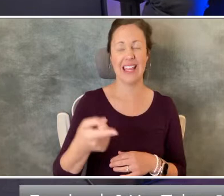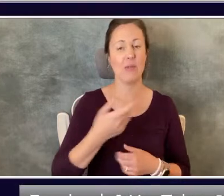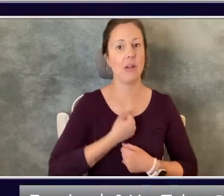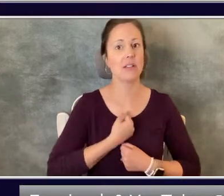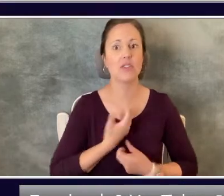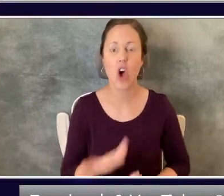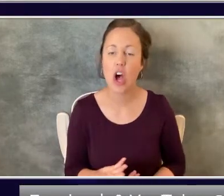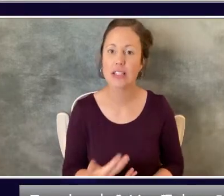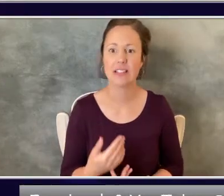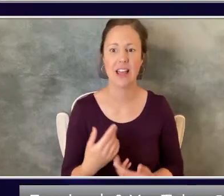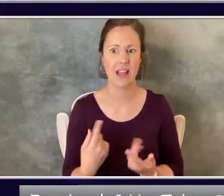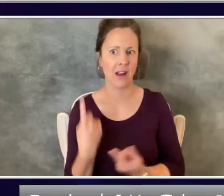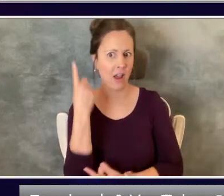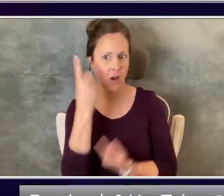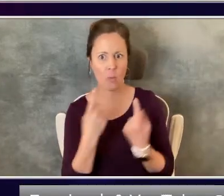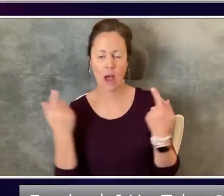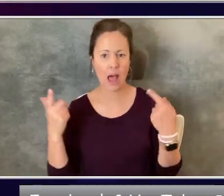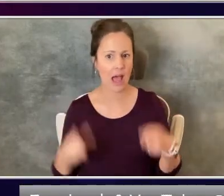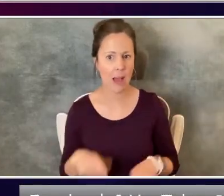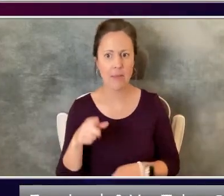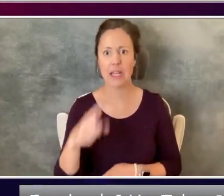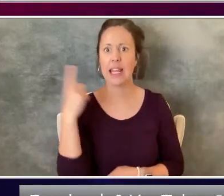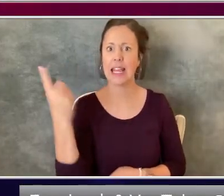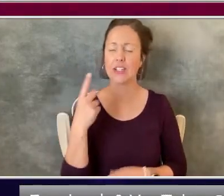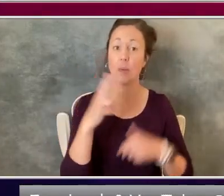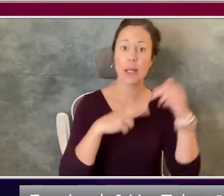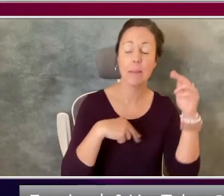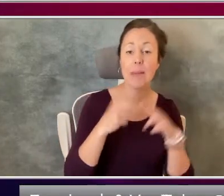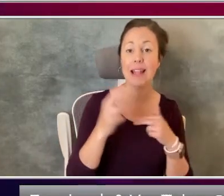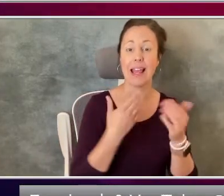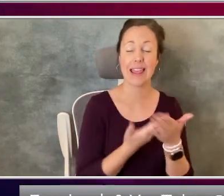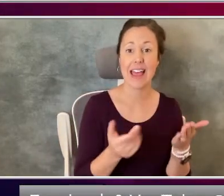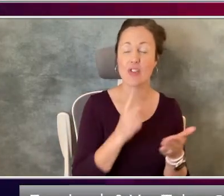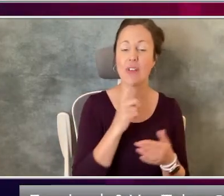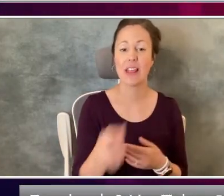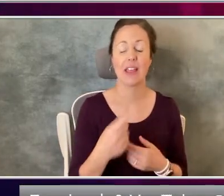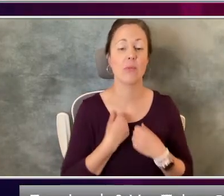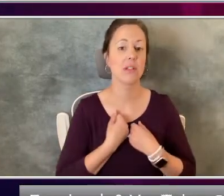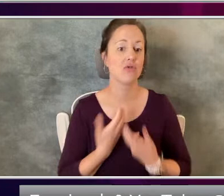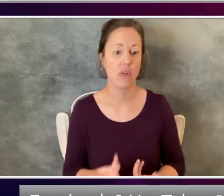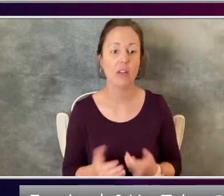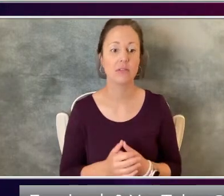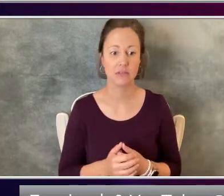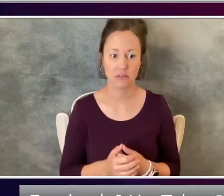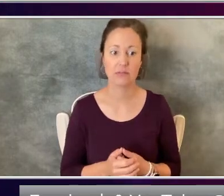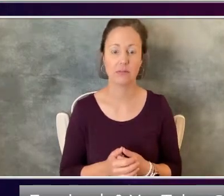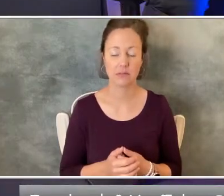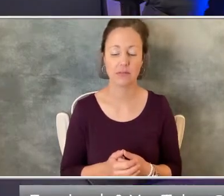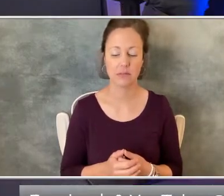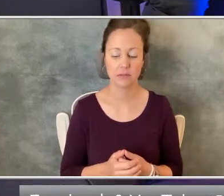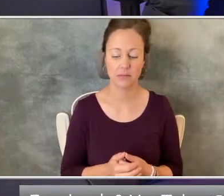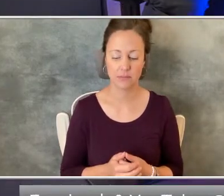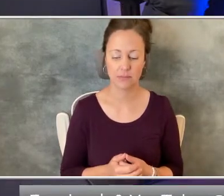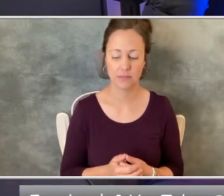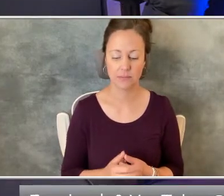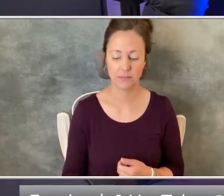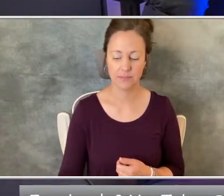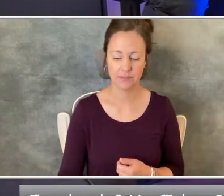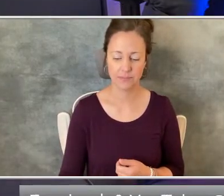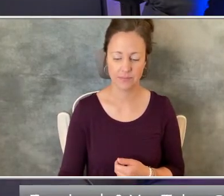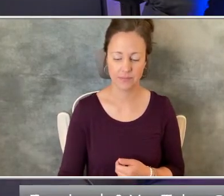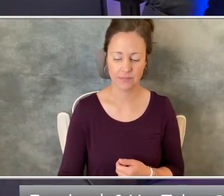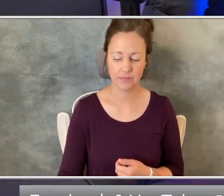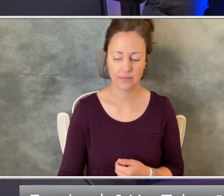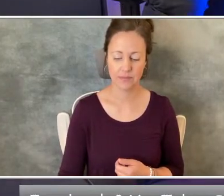happened to Gene. He's always building things and go, go, go. Sadie wants to know, this one I'll ask to Dr. Danter, how long does it